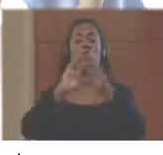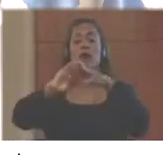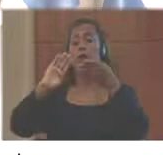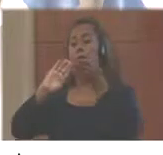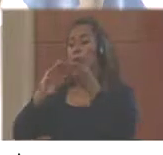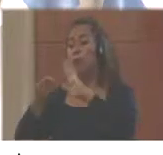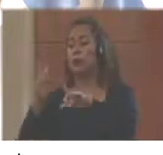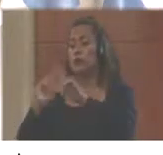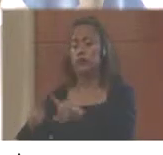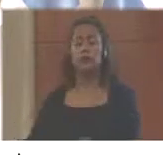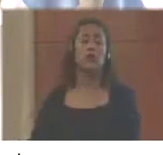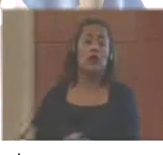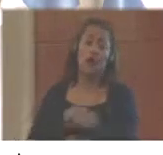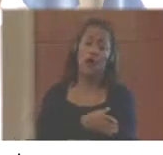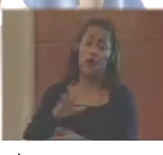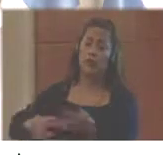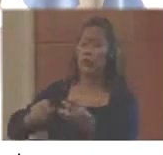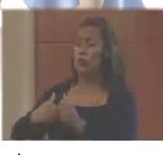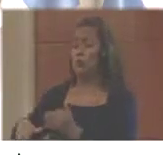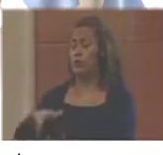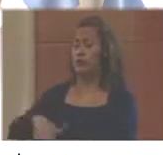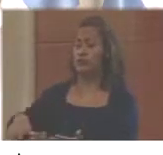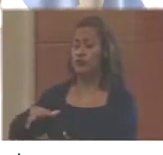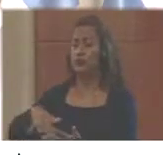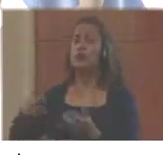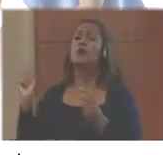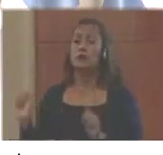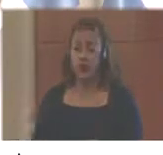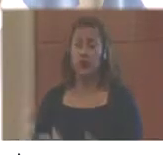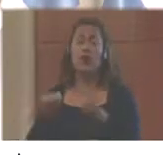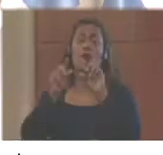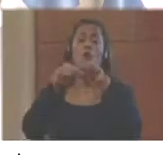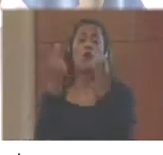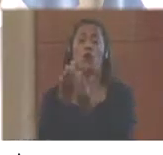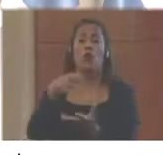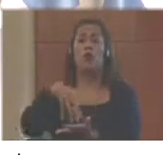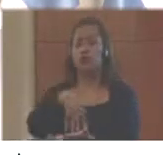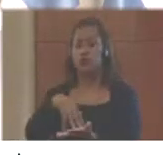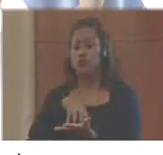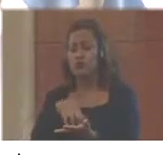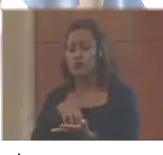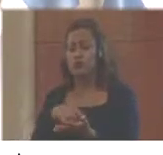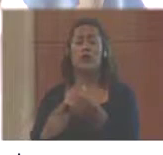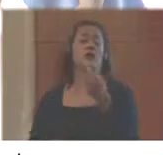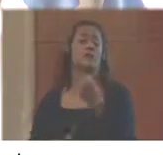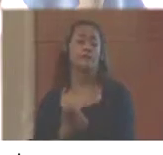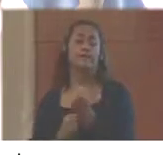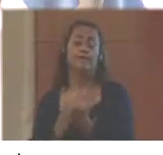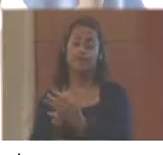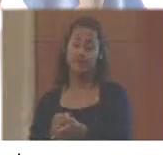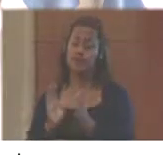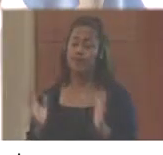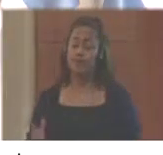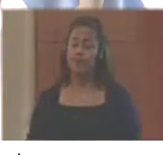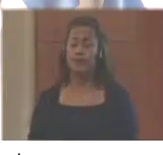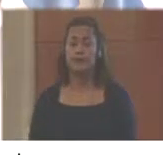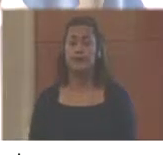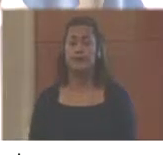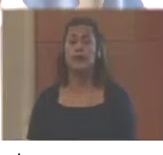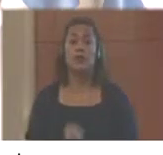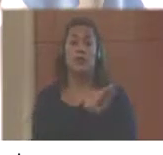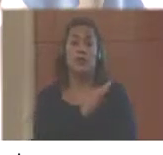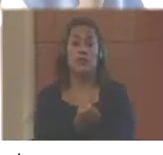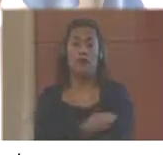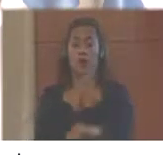in the communities affected by the disasters, and especially the most vulnerable groups, and the rights to